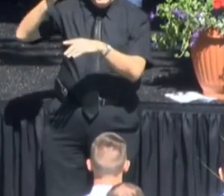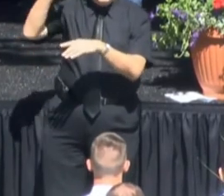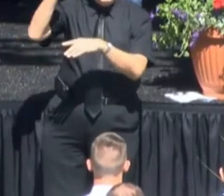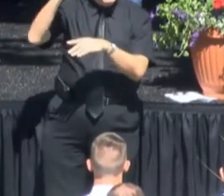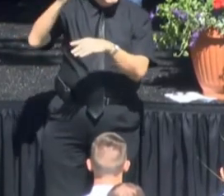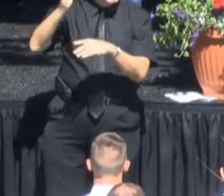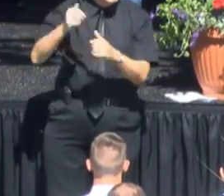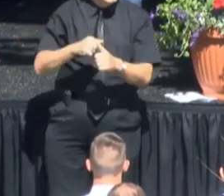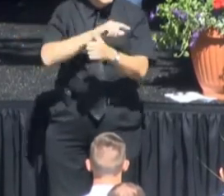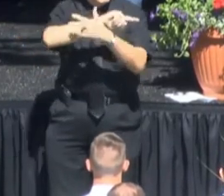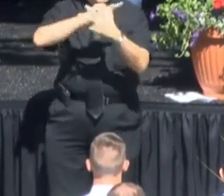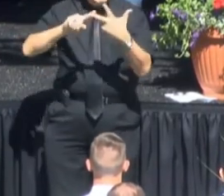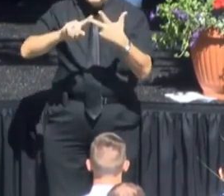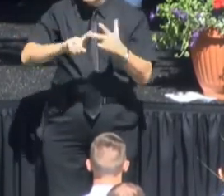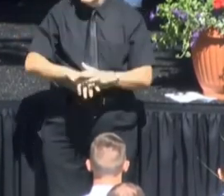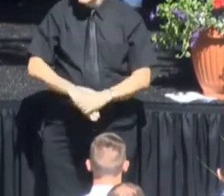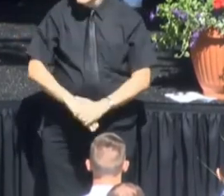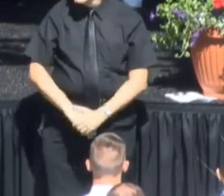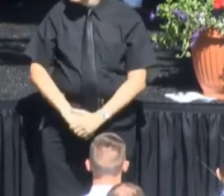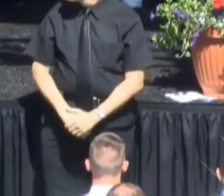Navy.